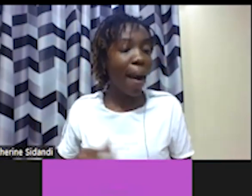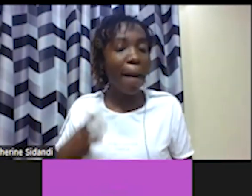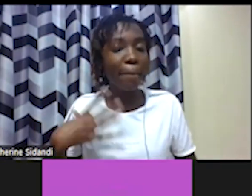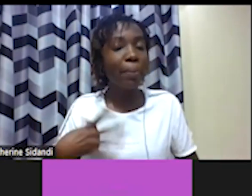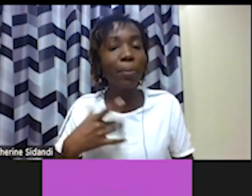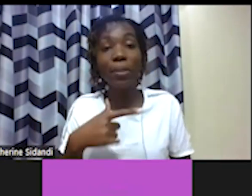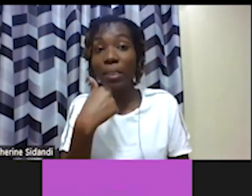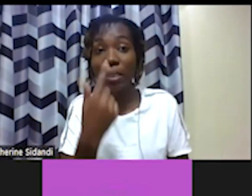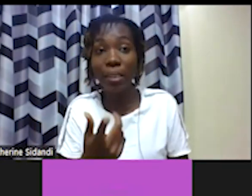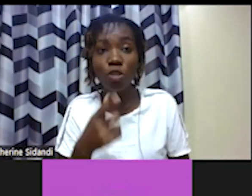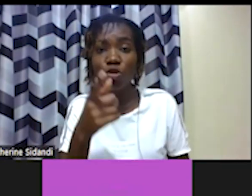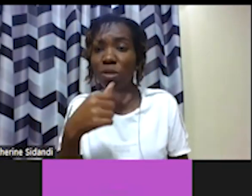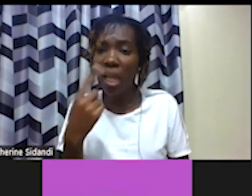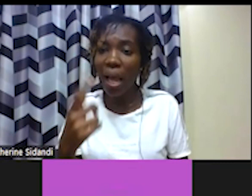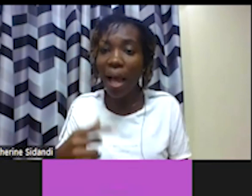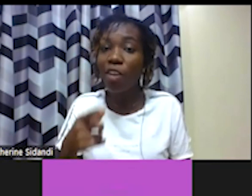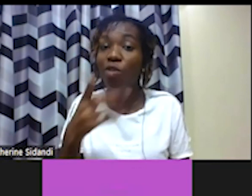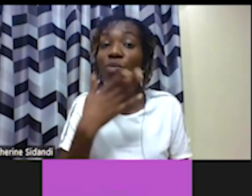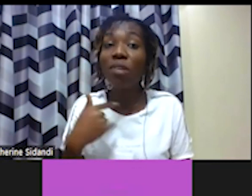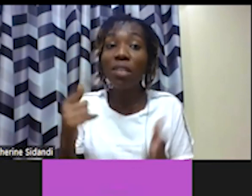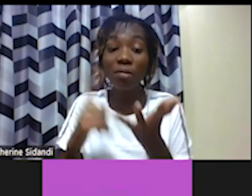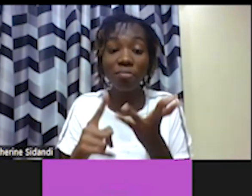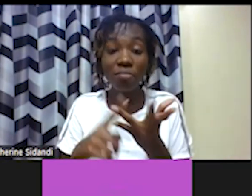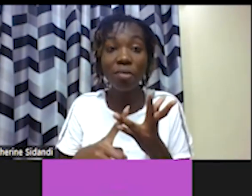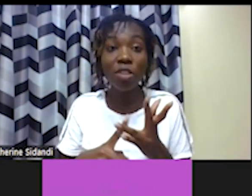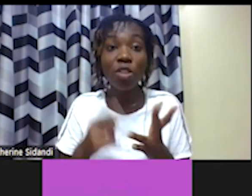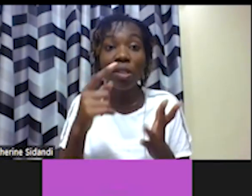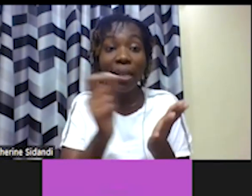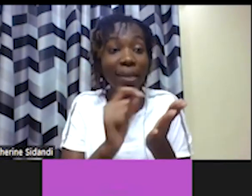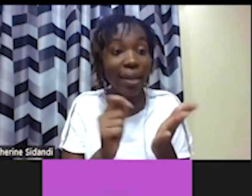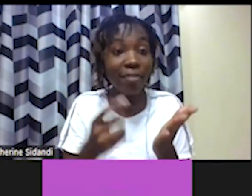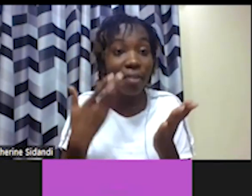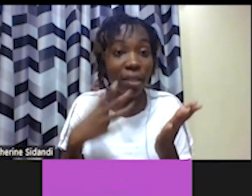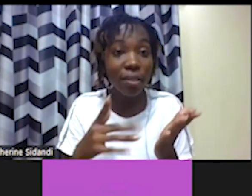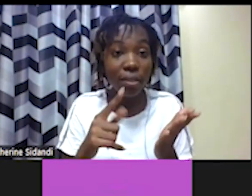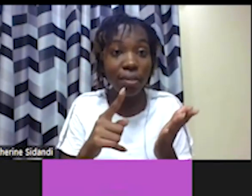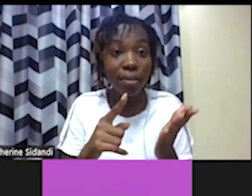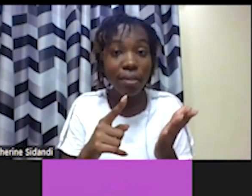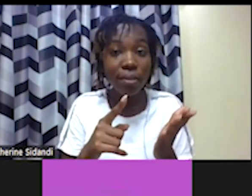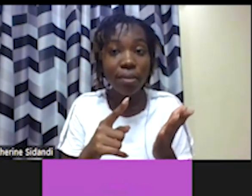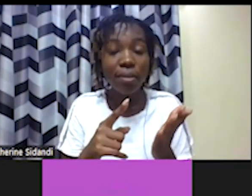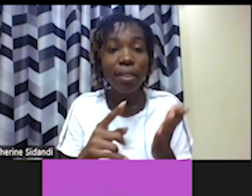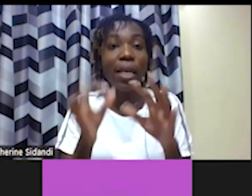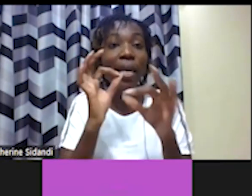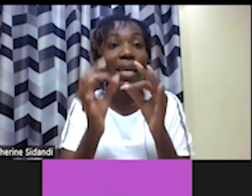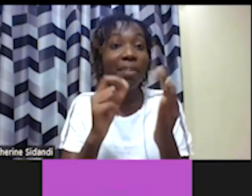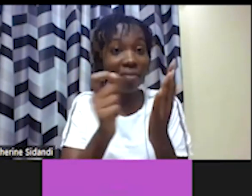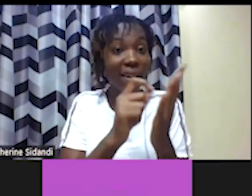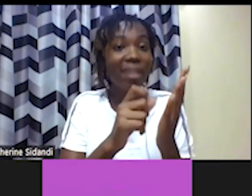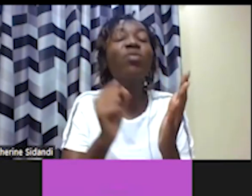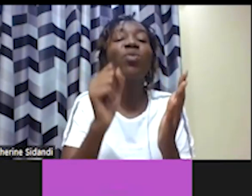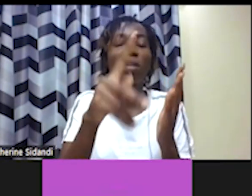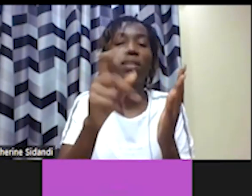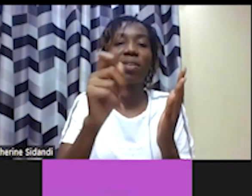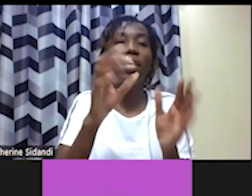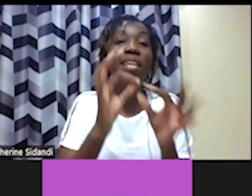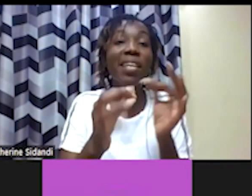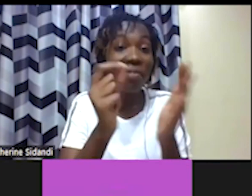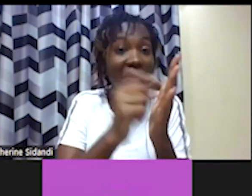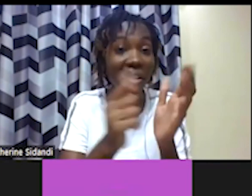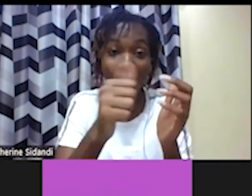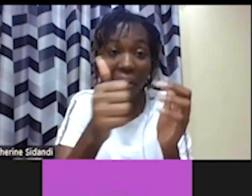you told her, Mheshimiwa, you needed this. Did she write it down? If she wrote it down, then it's okay. If she didn't